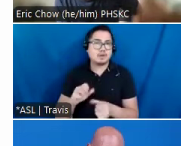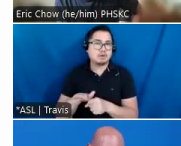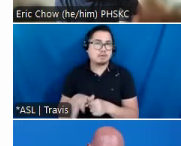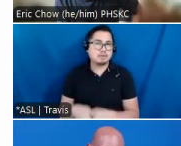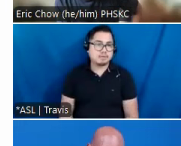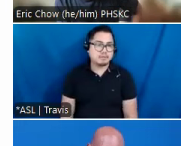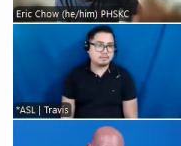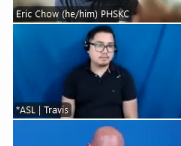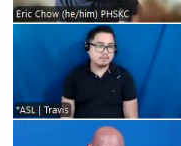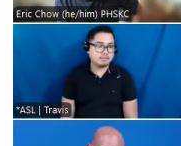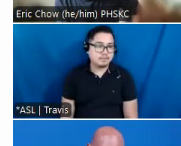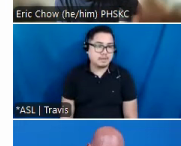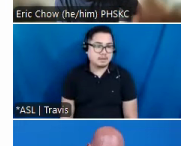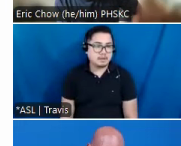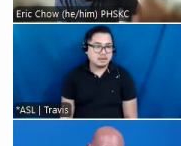Okay.